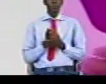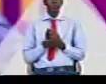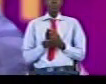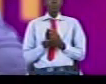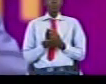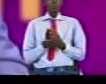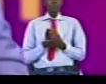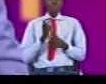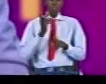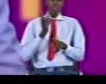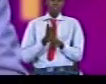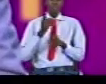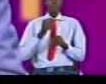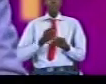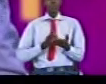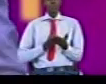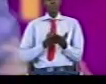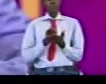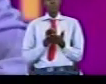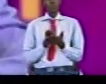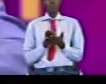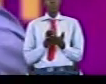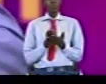Keep to the truth.